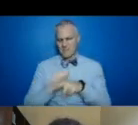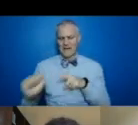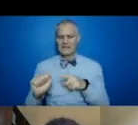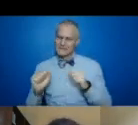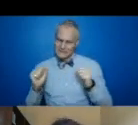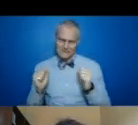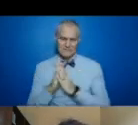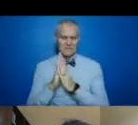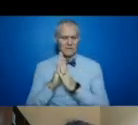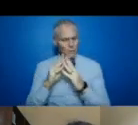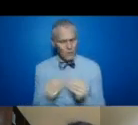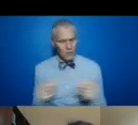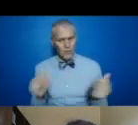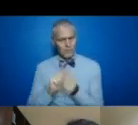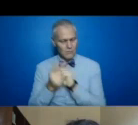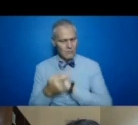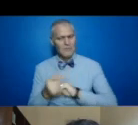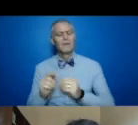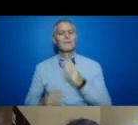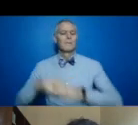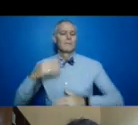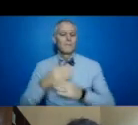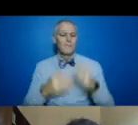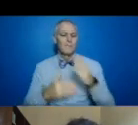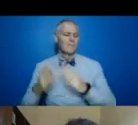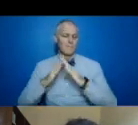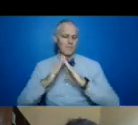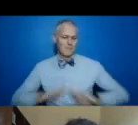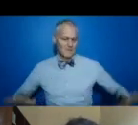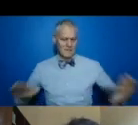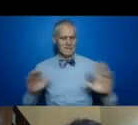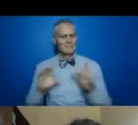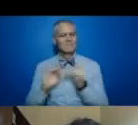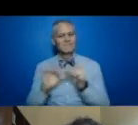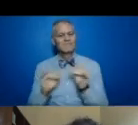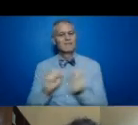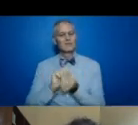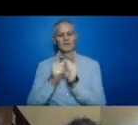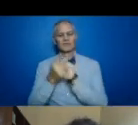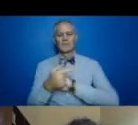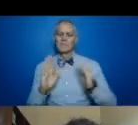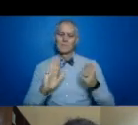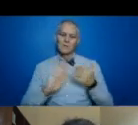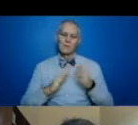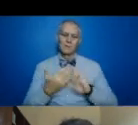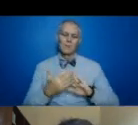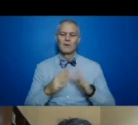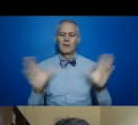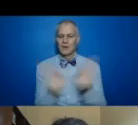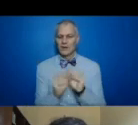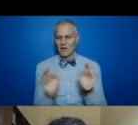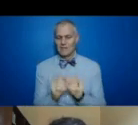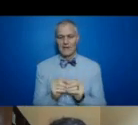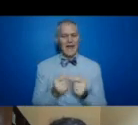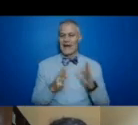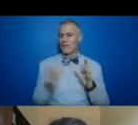Notre Dame. And he will be speaking to us today about transformative community conferencing. And I don't want to take any more